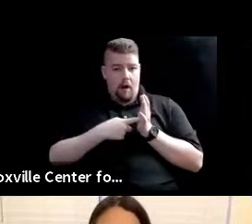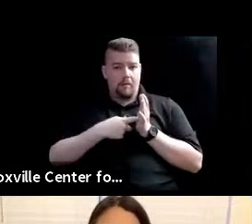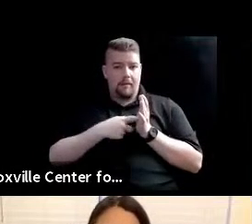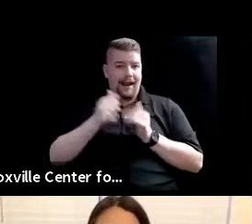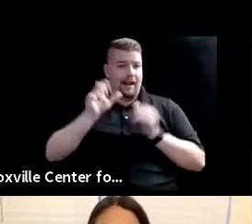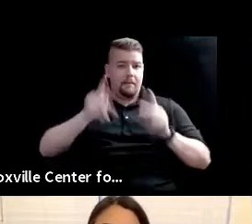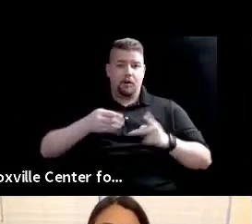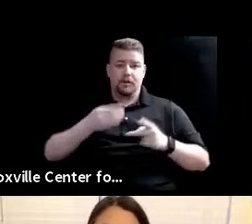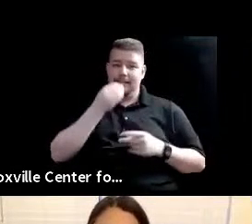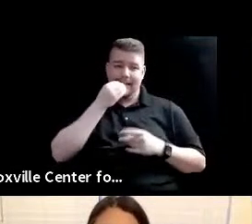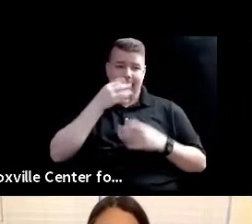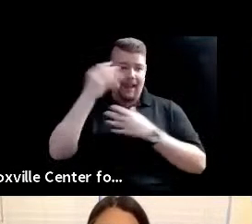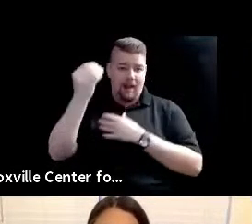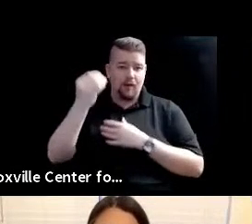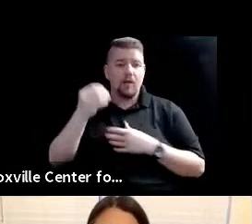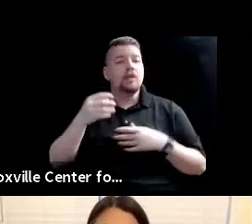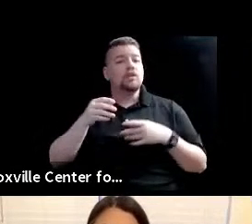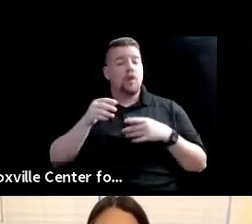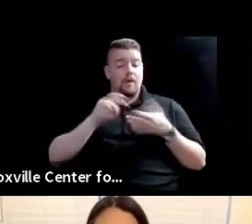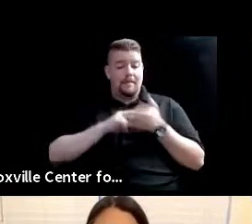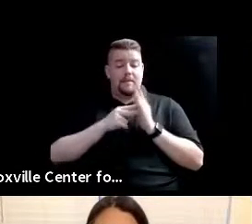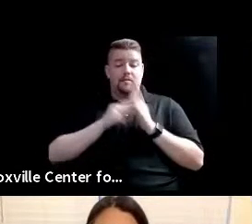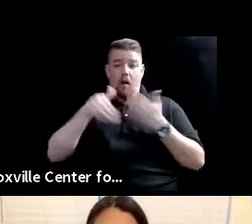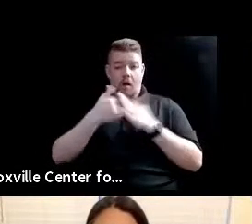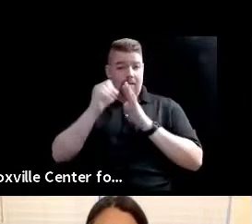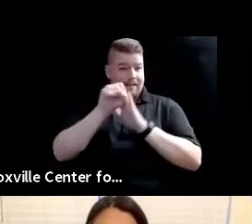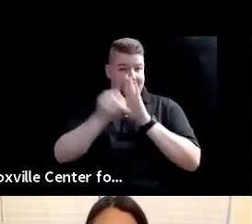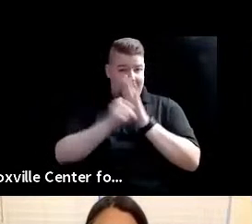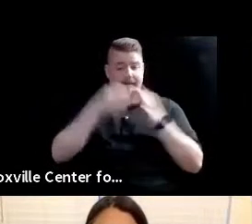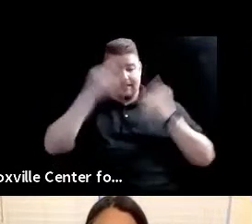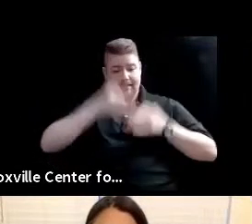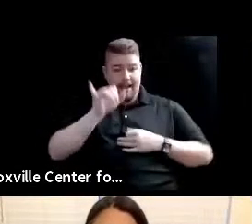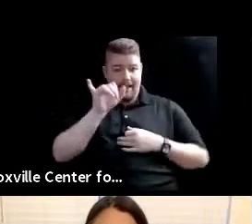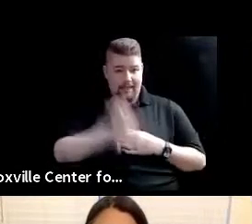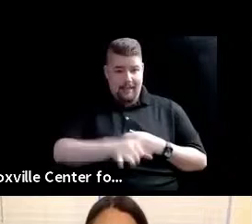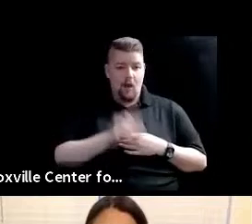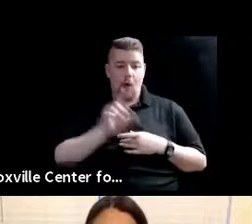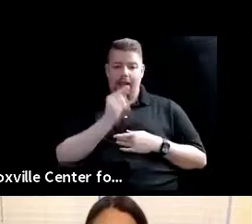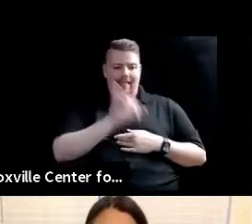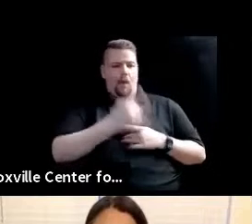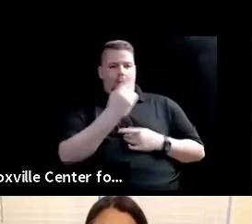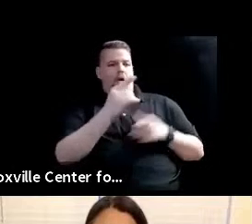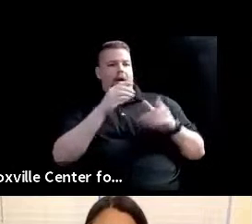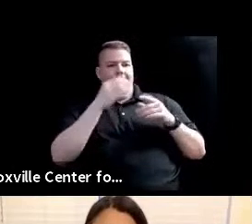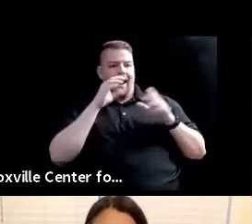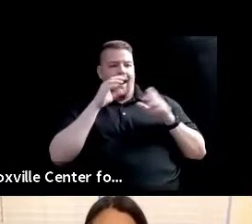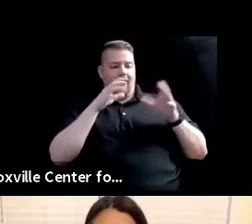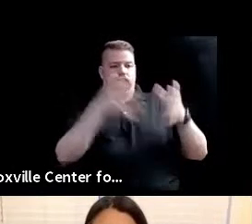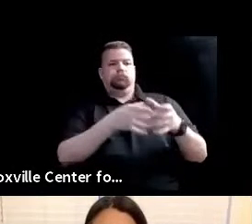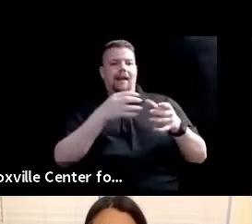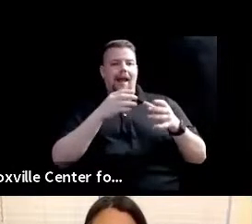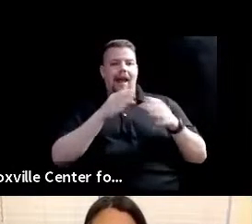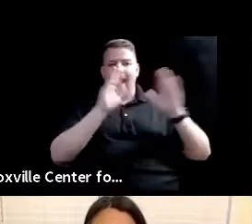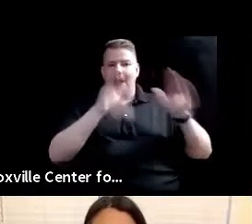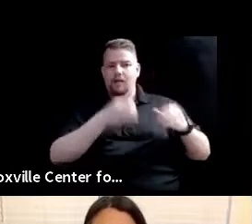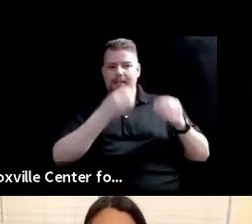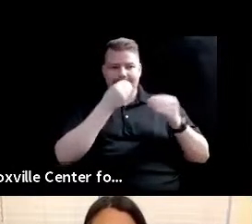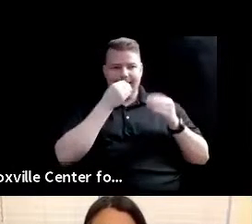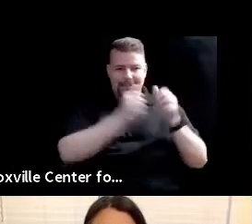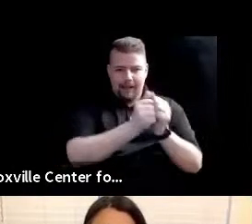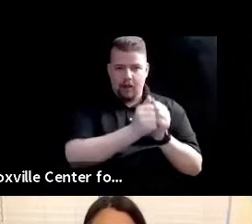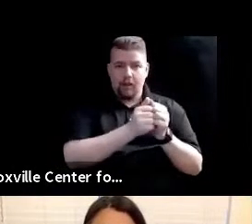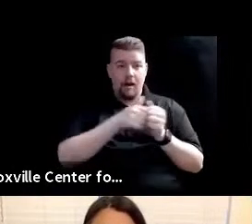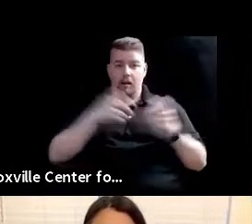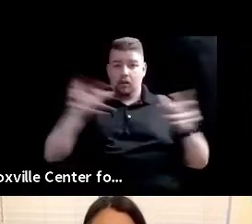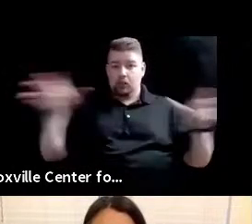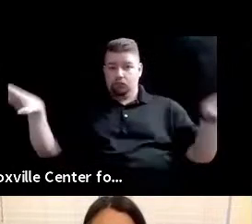out? So the whole state went to that. They did not, when somebody went to the hostess or host, it